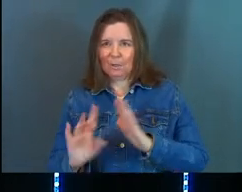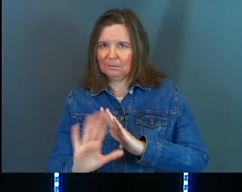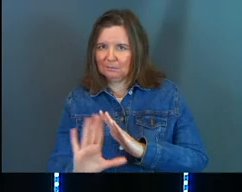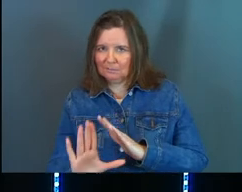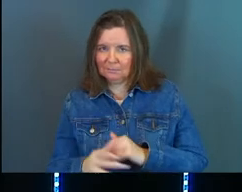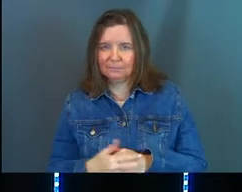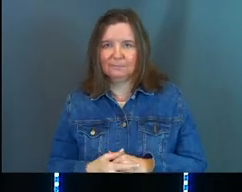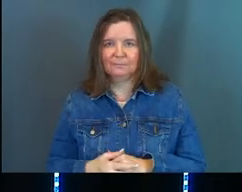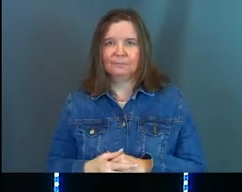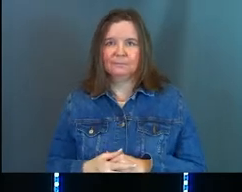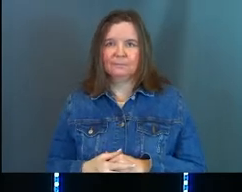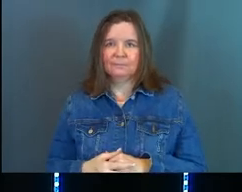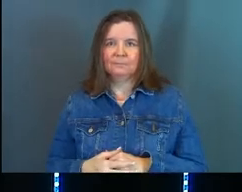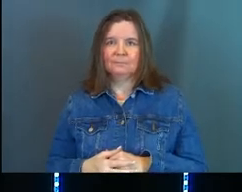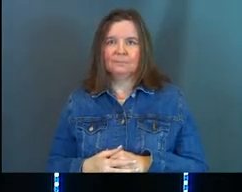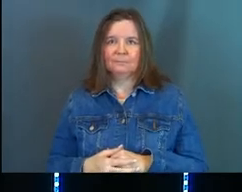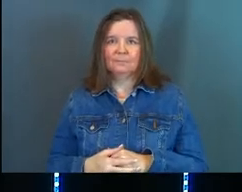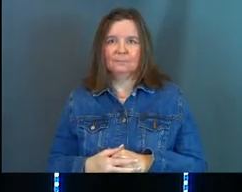someone.